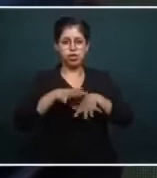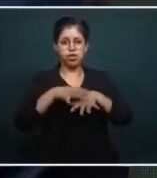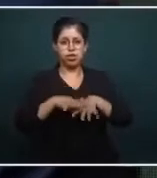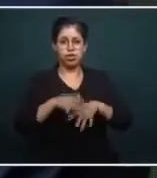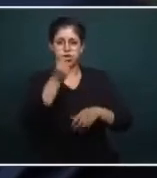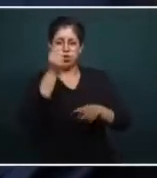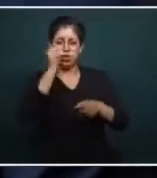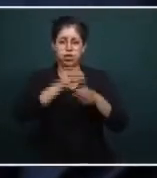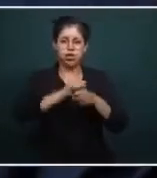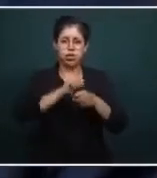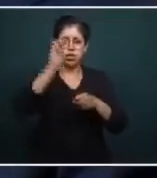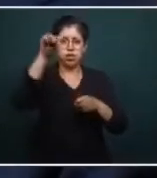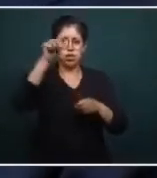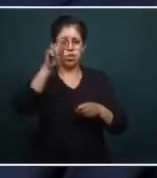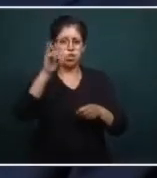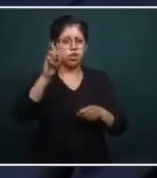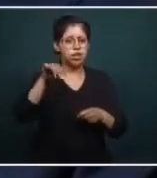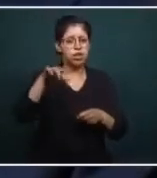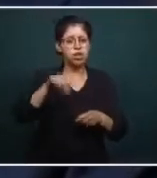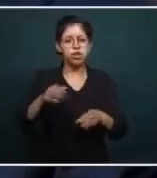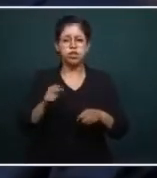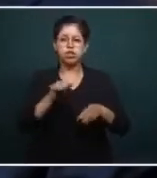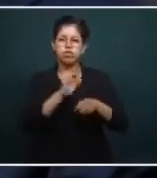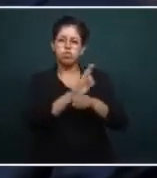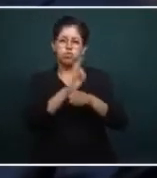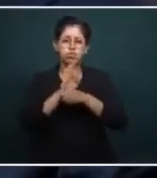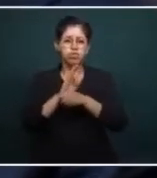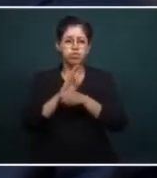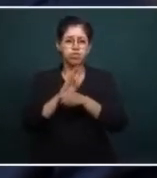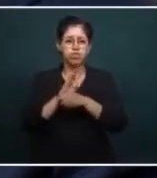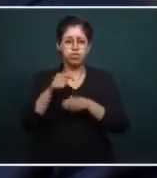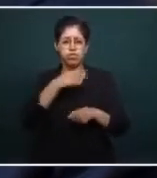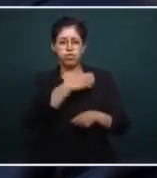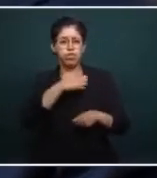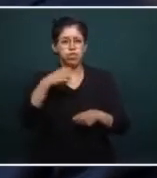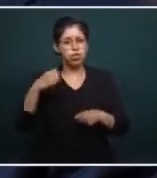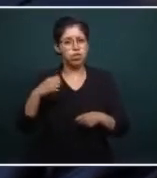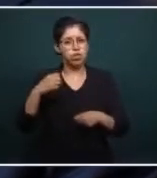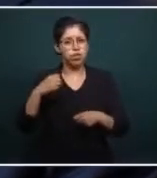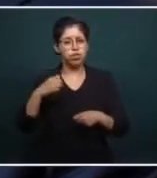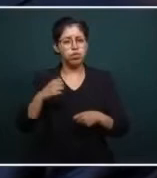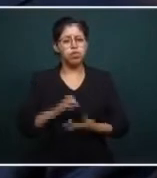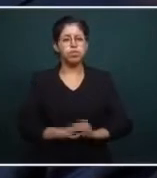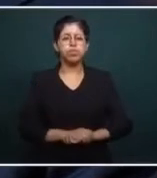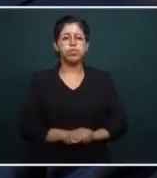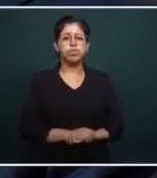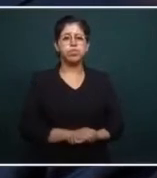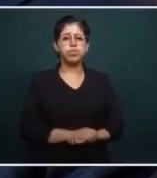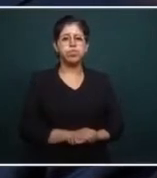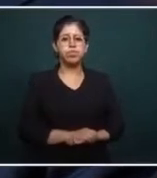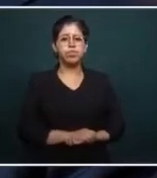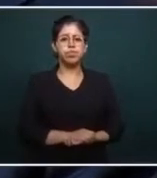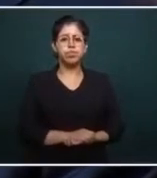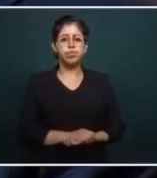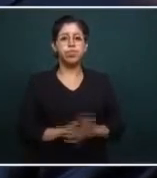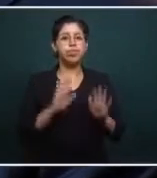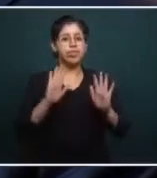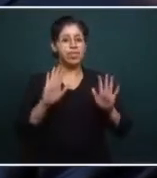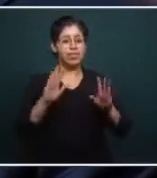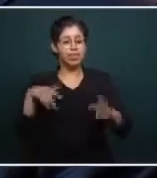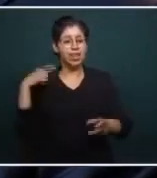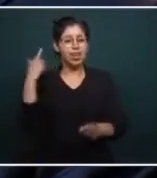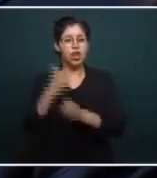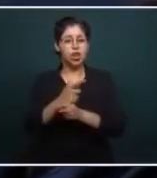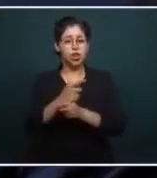Marina the Secretary of tienen Marines, este plan Army has this y se plan, han logrado and they